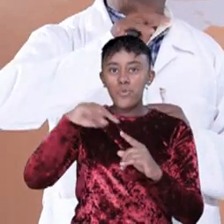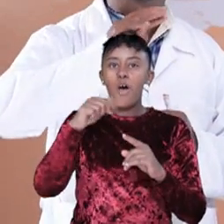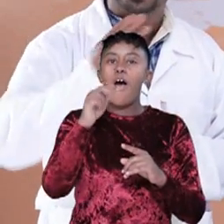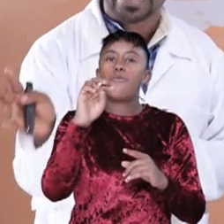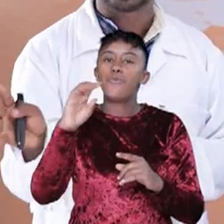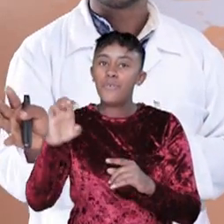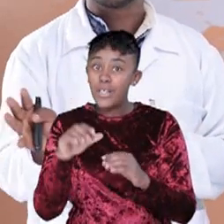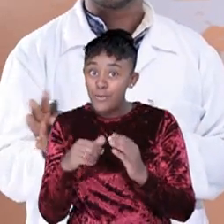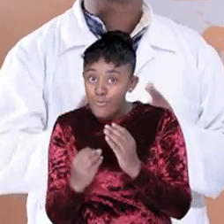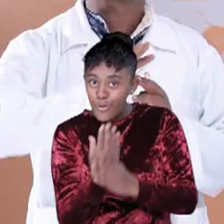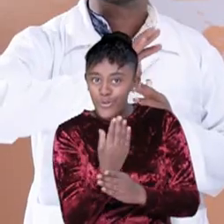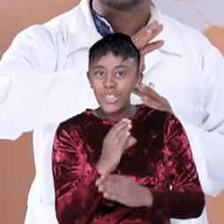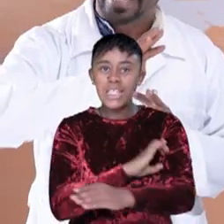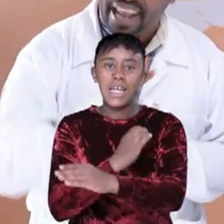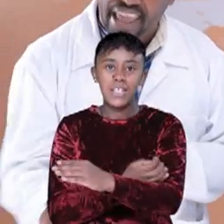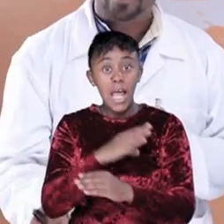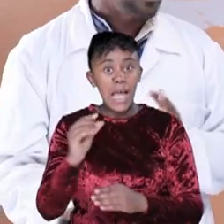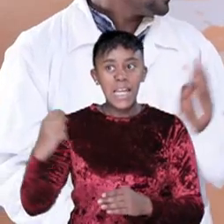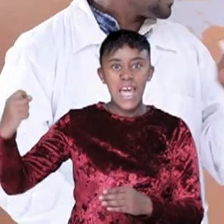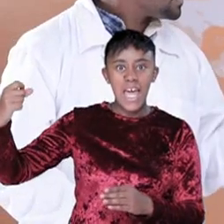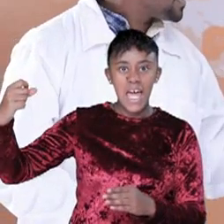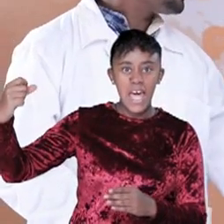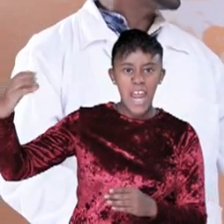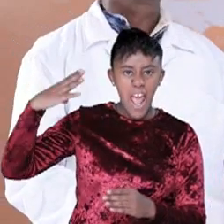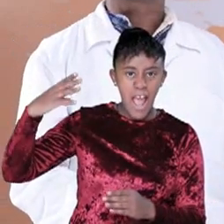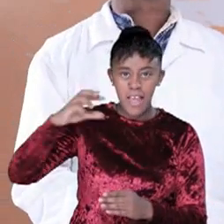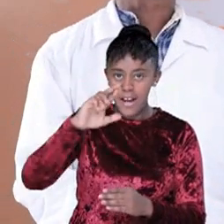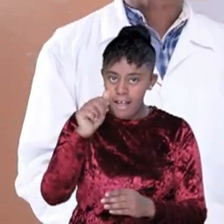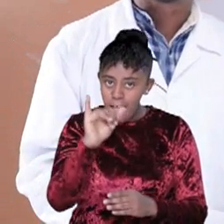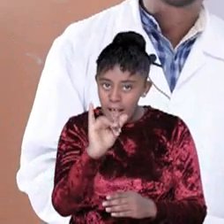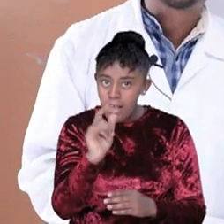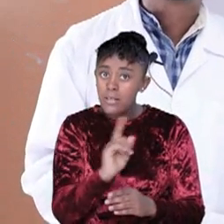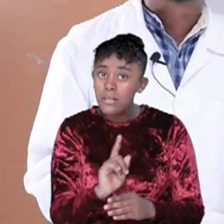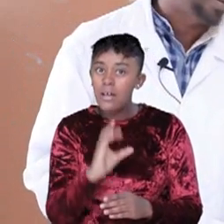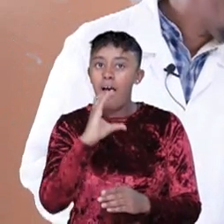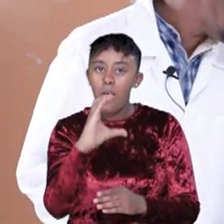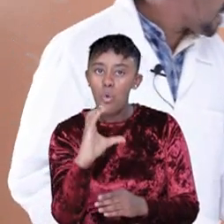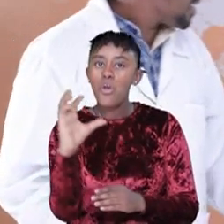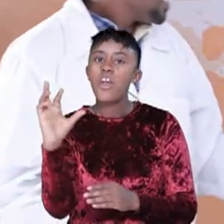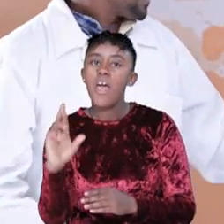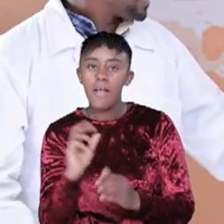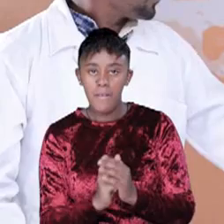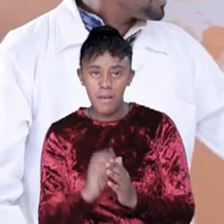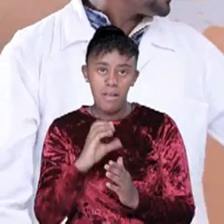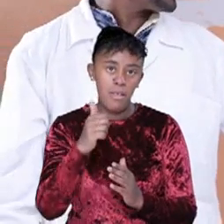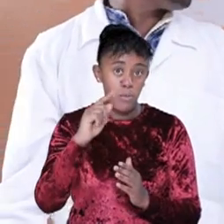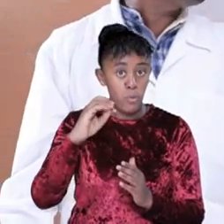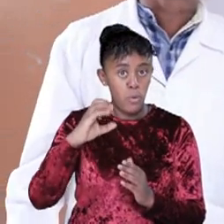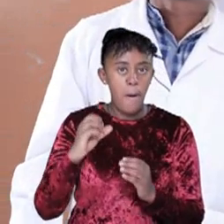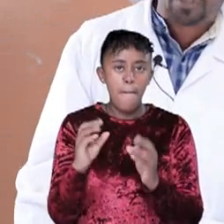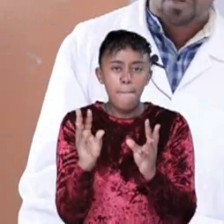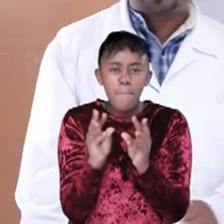and produce energy. And there is a ray. This ray is what we call cathode rays. Cathode ray